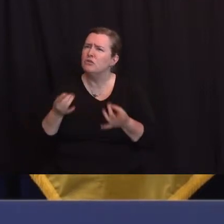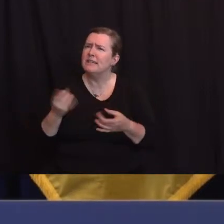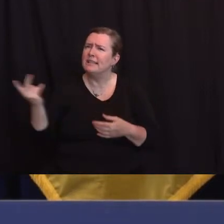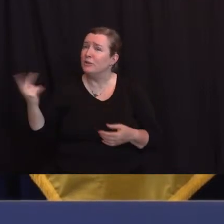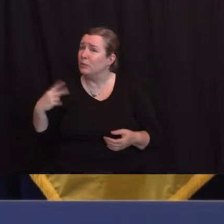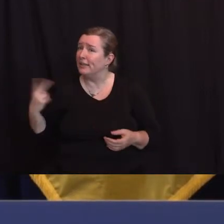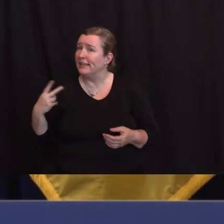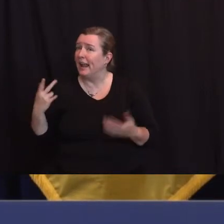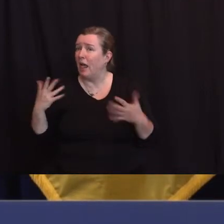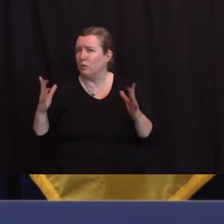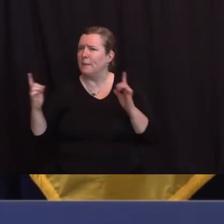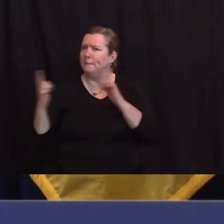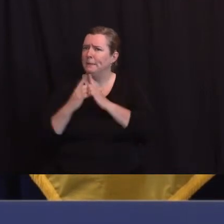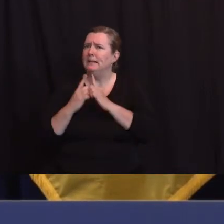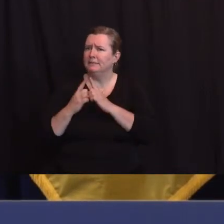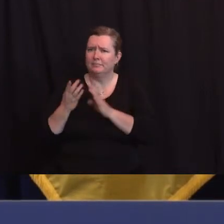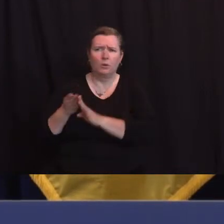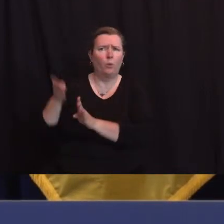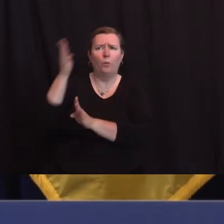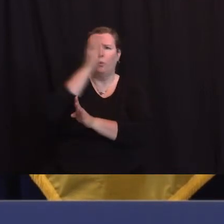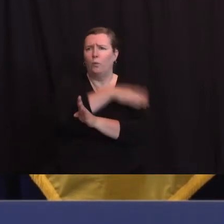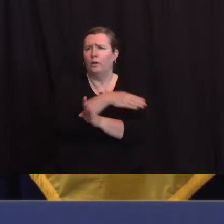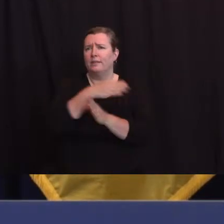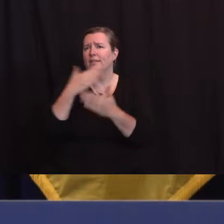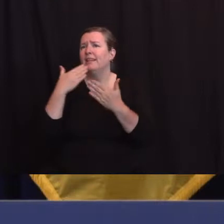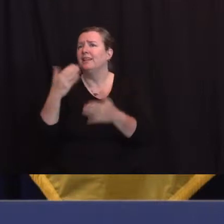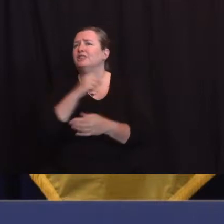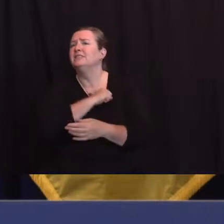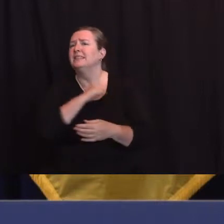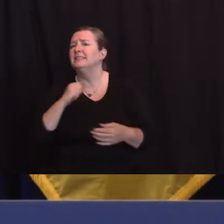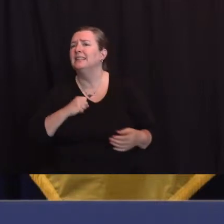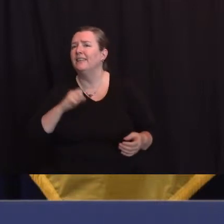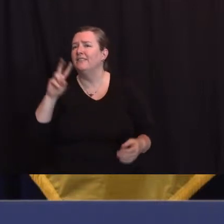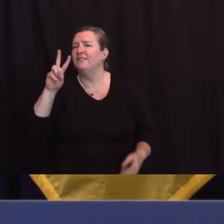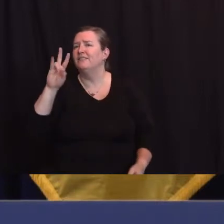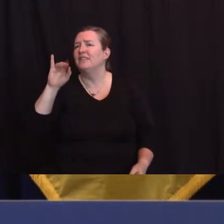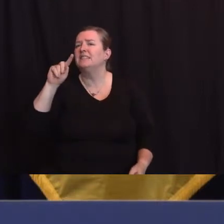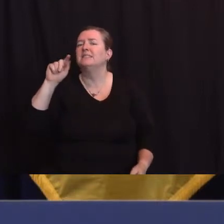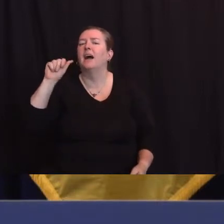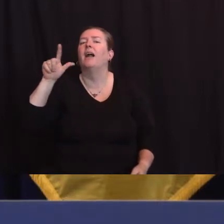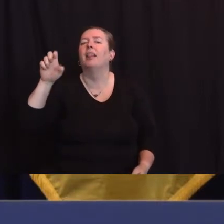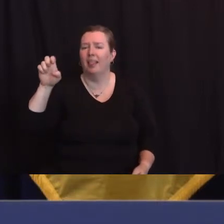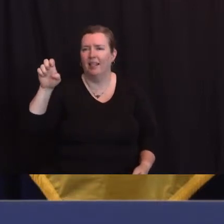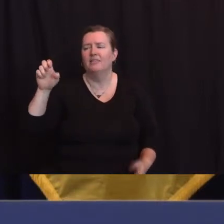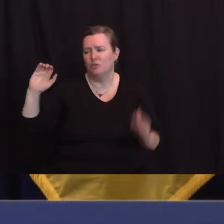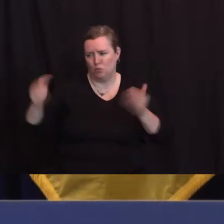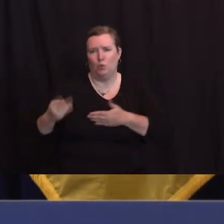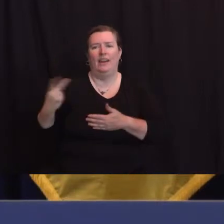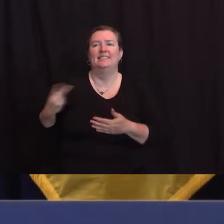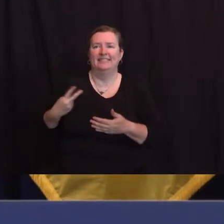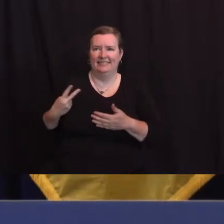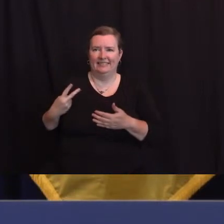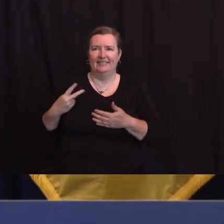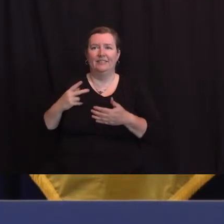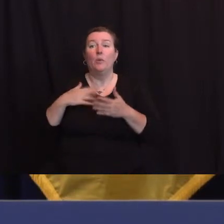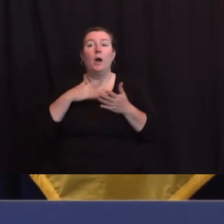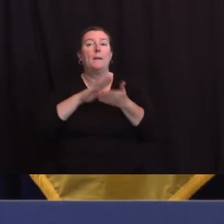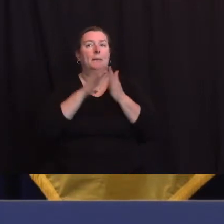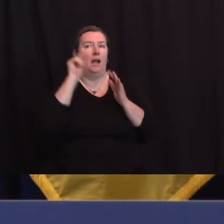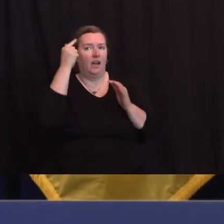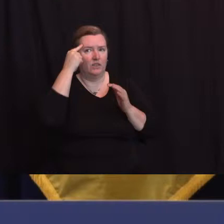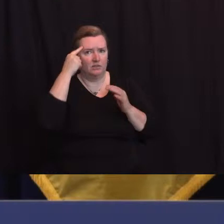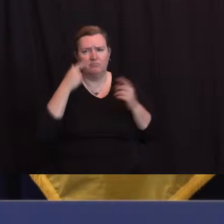had already met. I want to thank Senator Vitale, who introduced us right after I got elected. We then